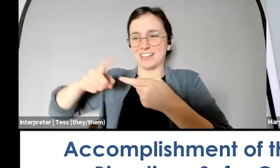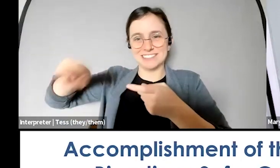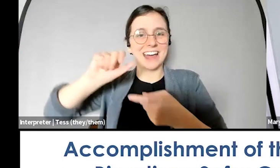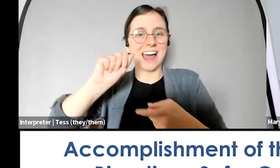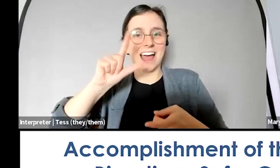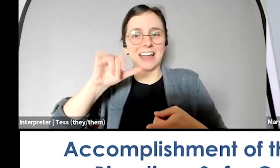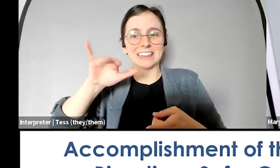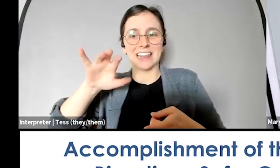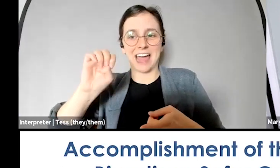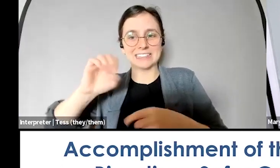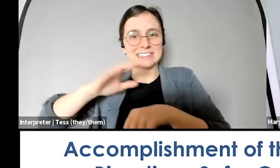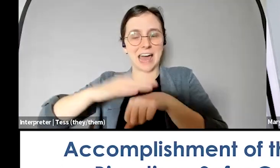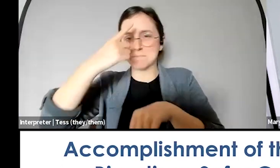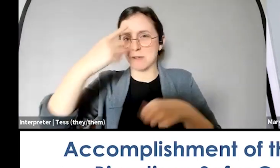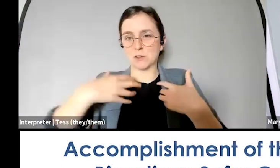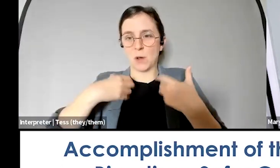please, PowerPoint page.